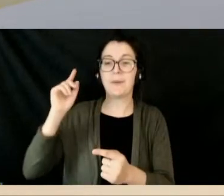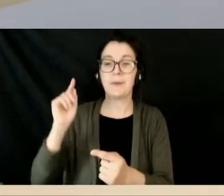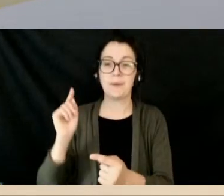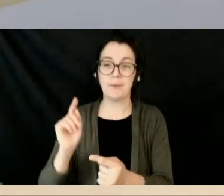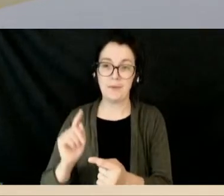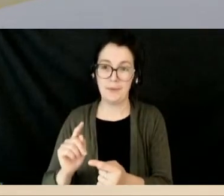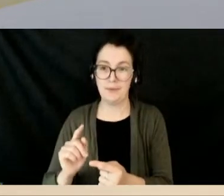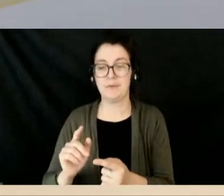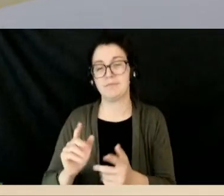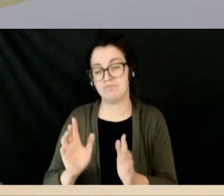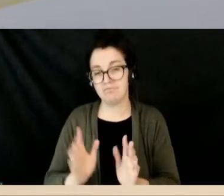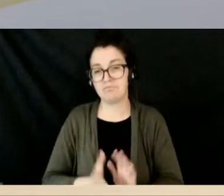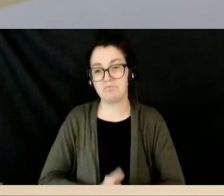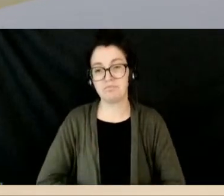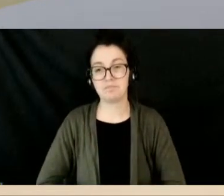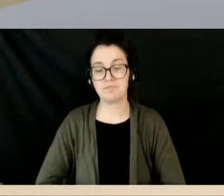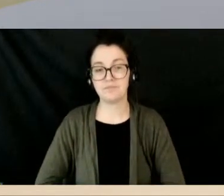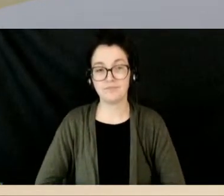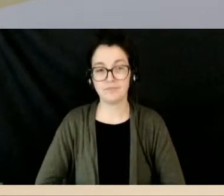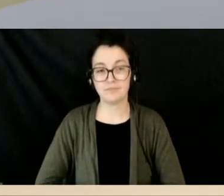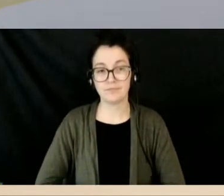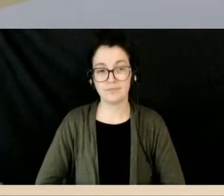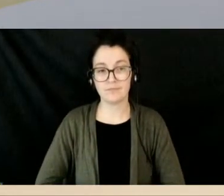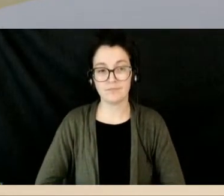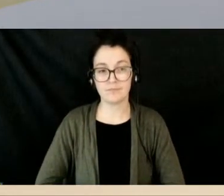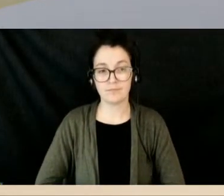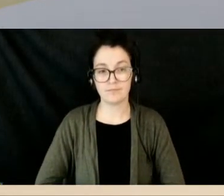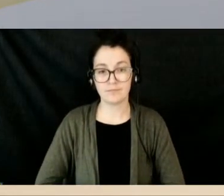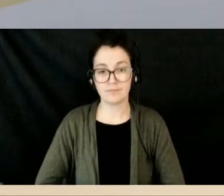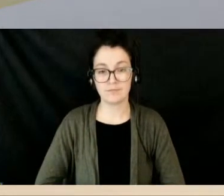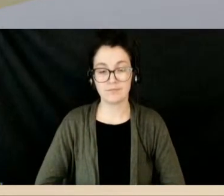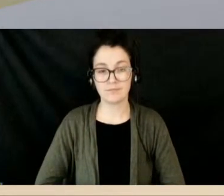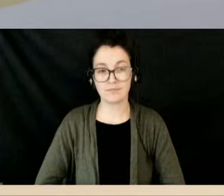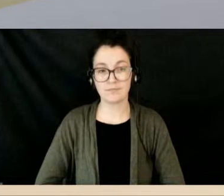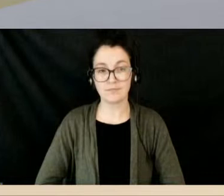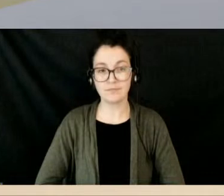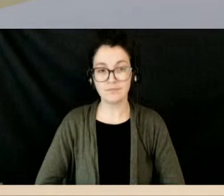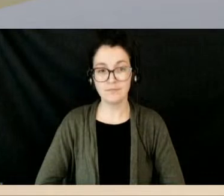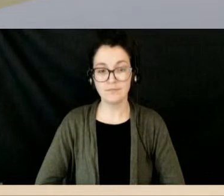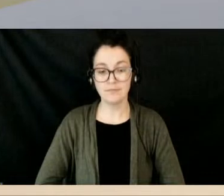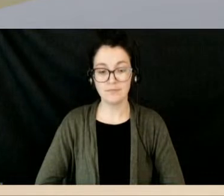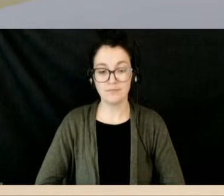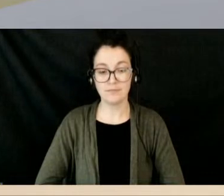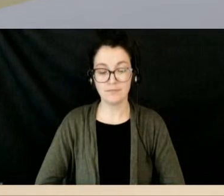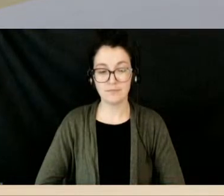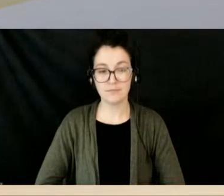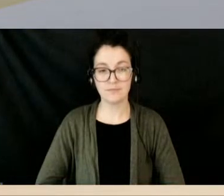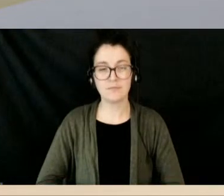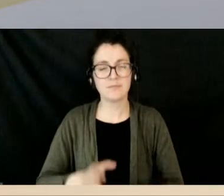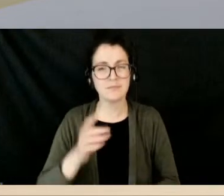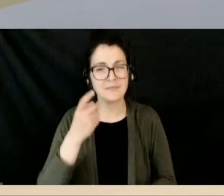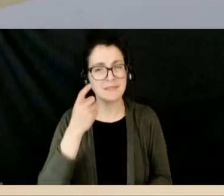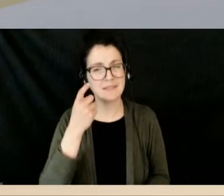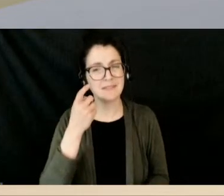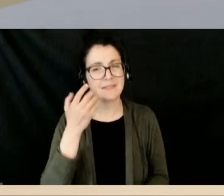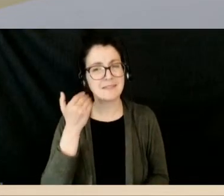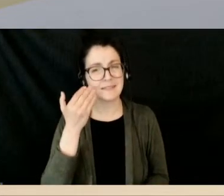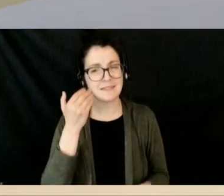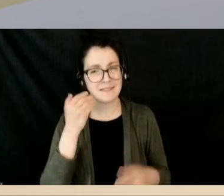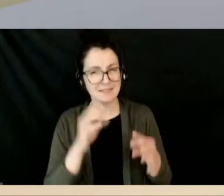Great, thank you very much. And just wanted to clarify, you had mentioned mask wearing